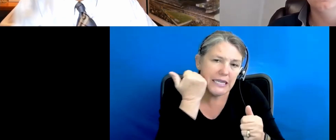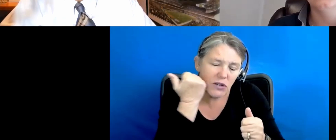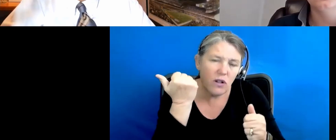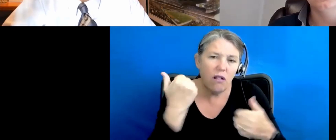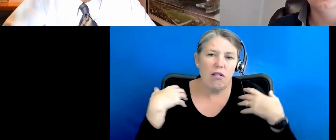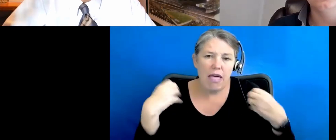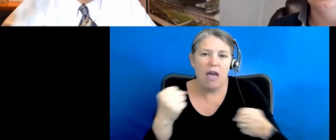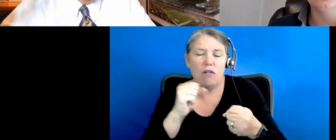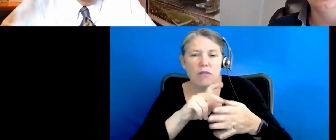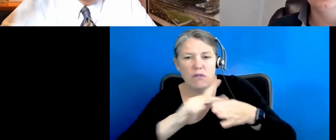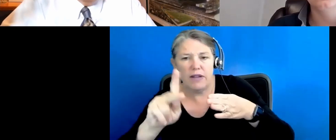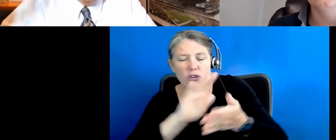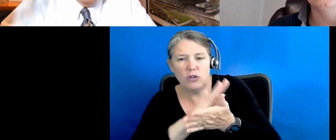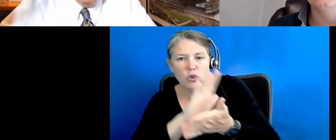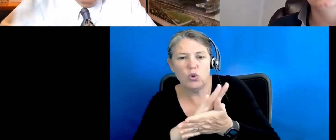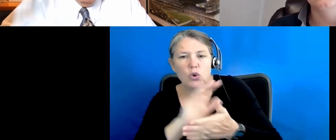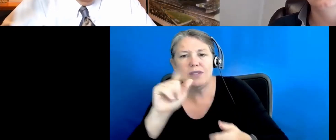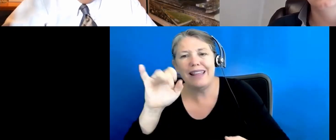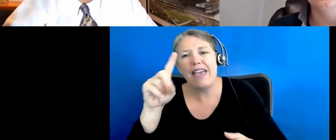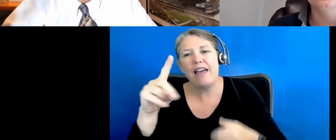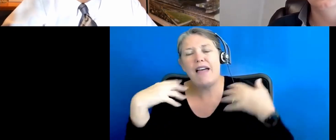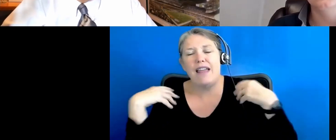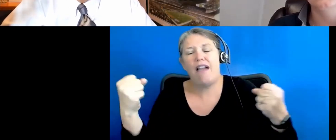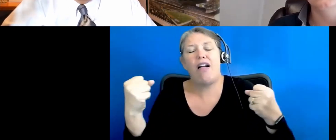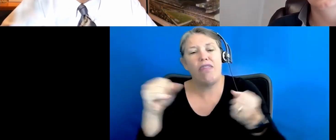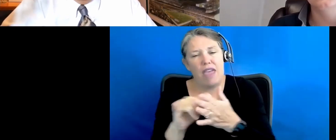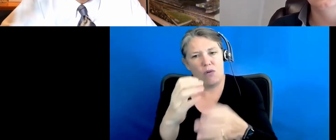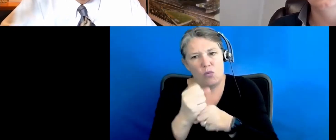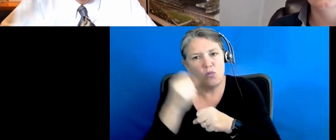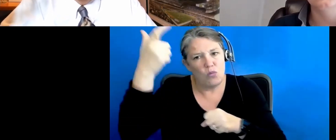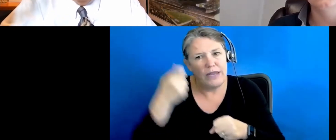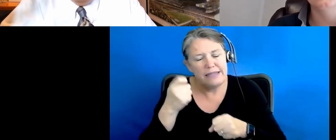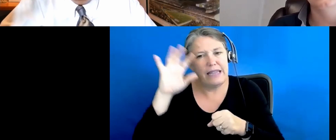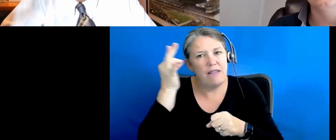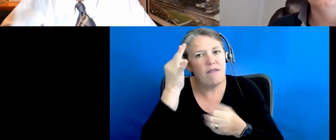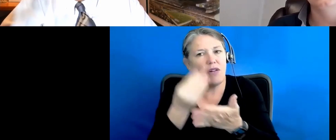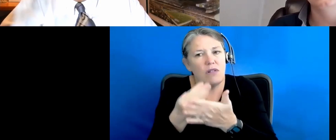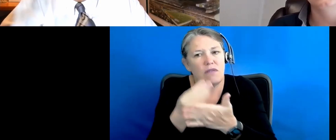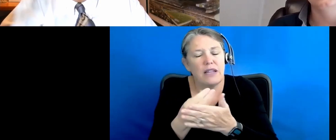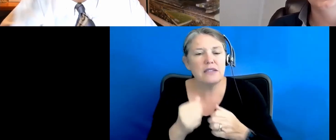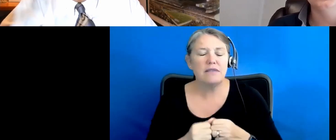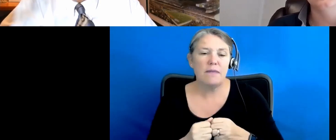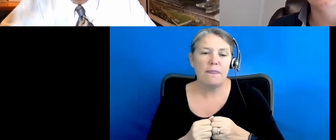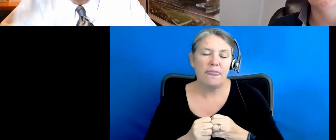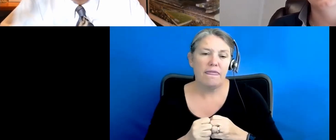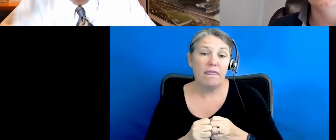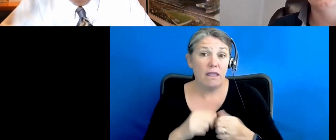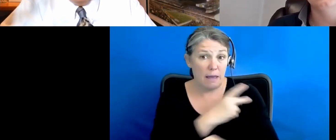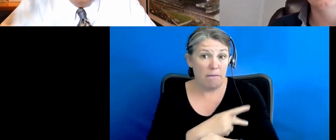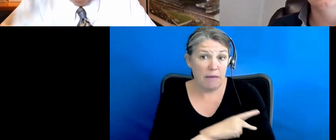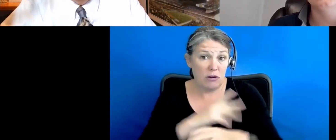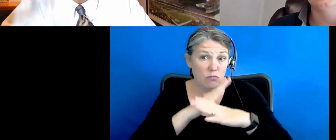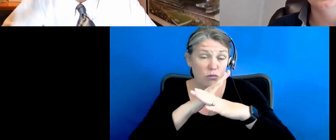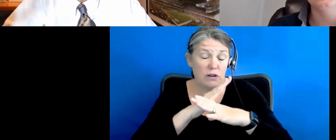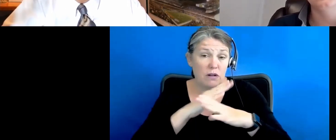health professional schools and allied health professional schools that receive federal financial assistance. The Patient Protection and Affordable